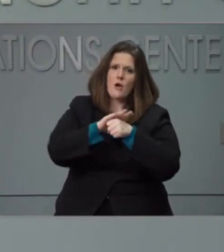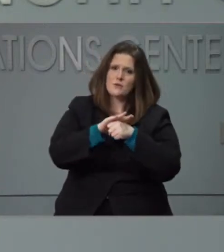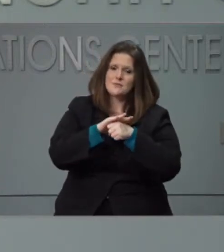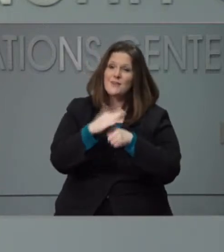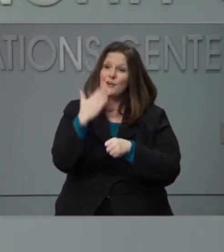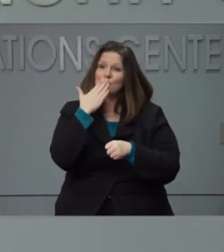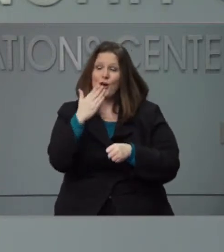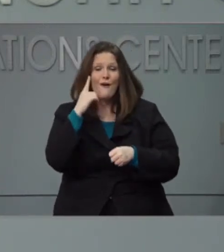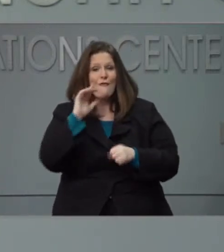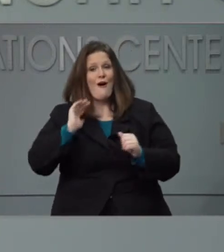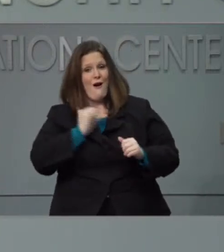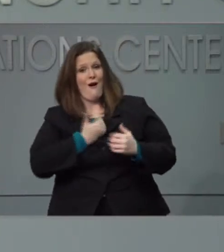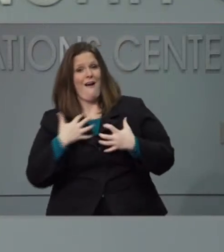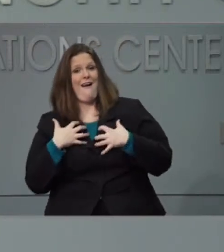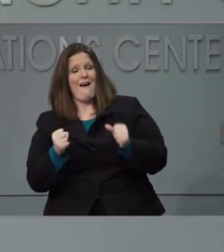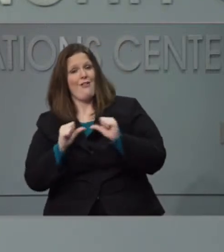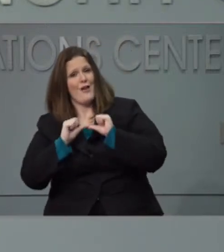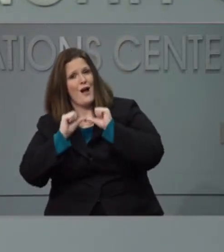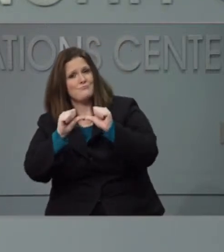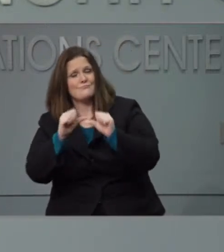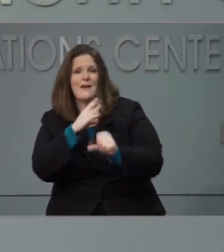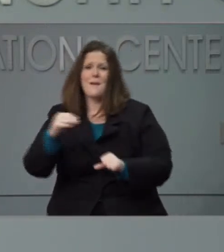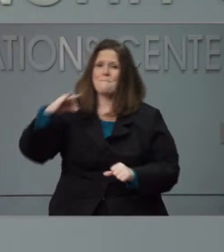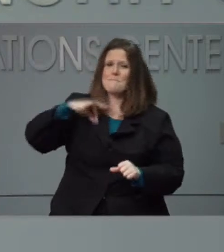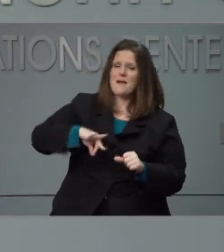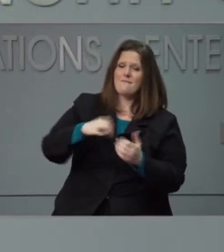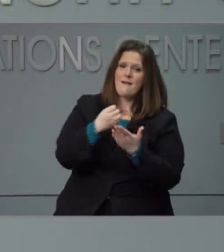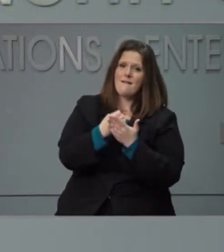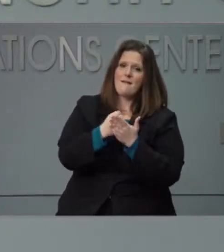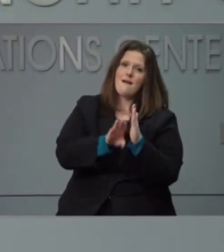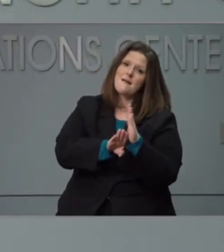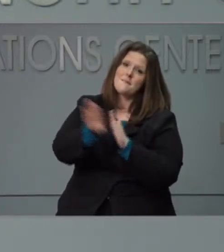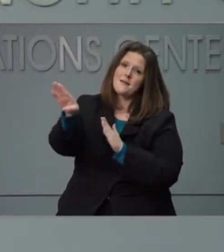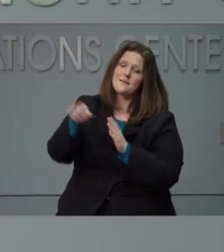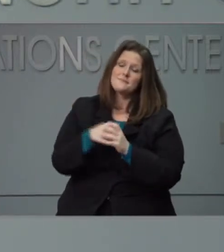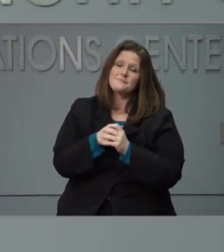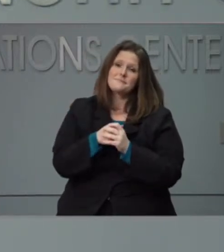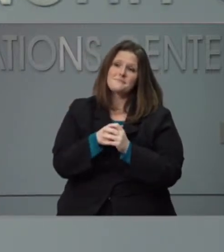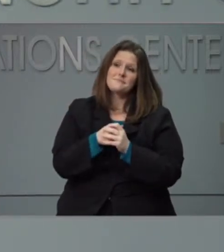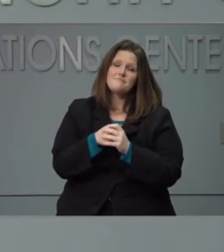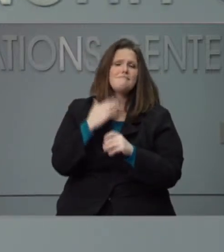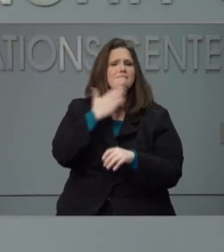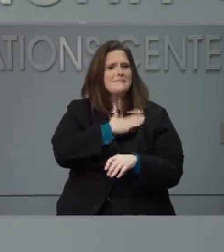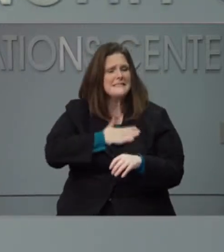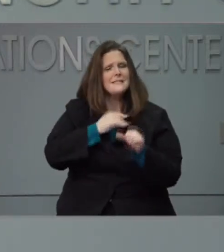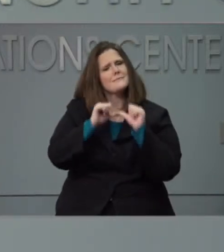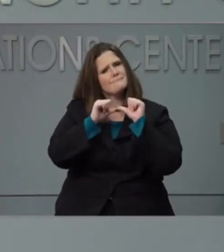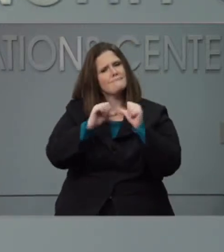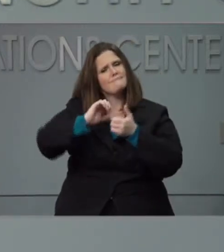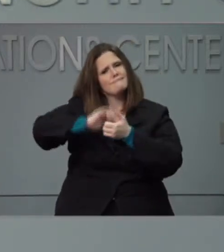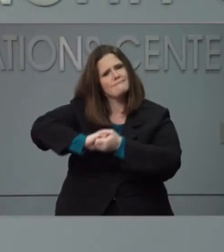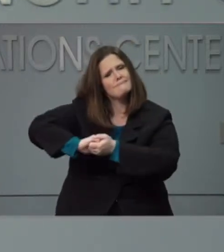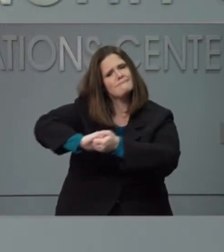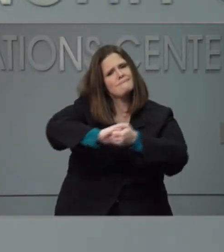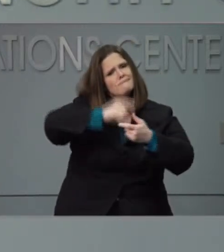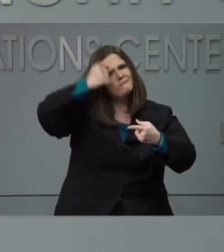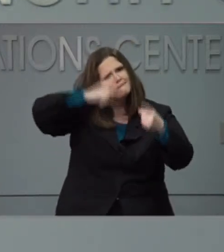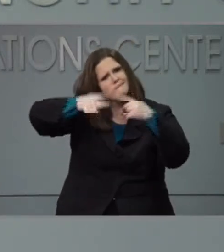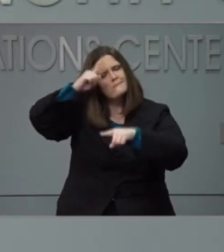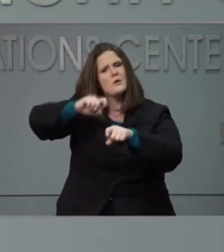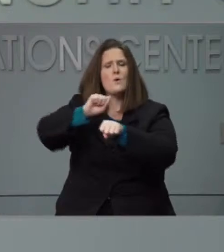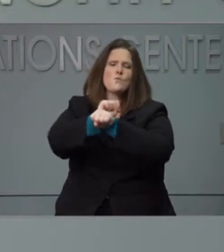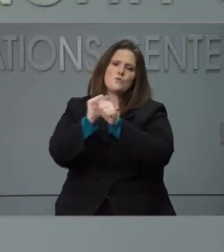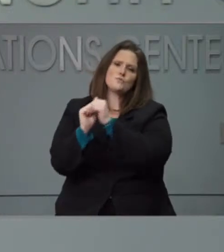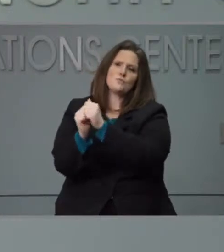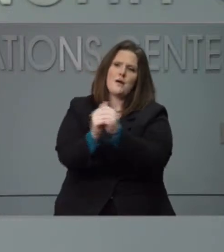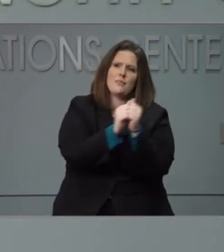good for our economy. Let's keep working together. Let's keep doing what works. And let's stay